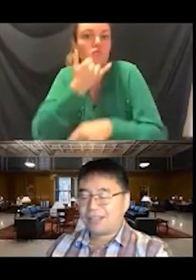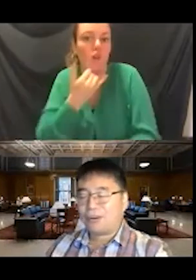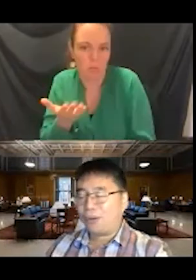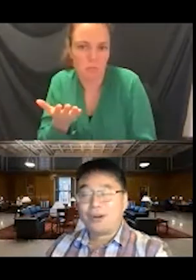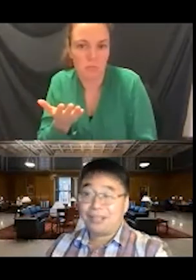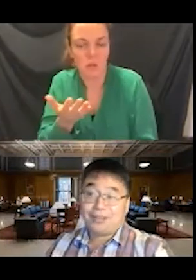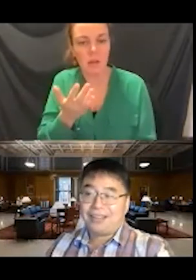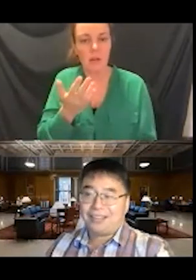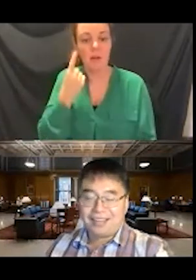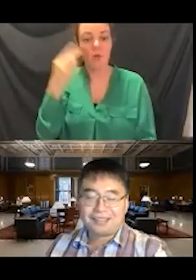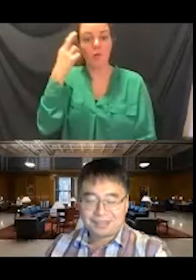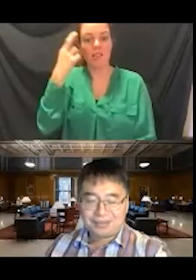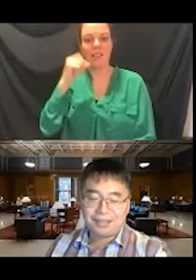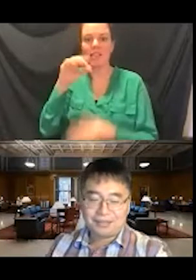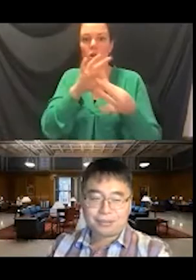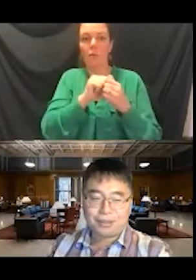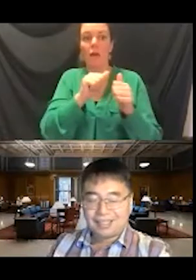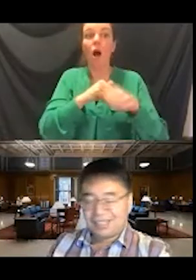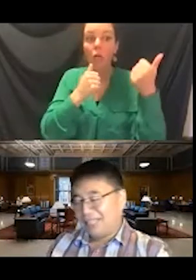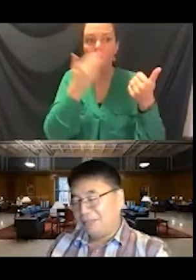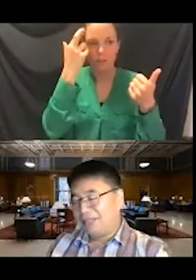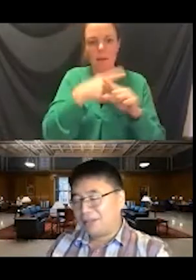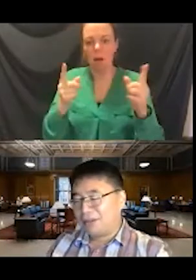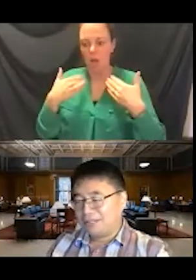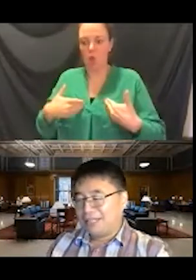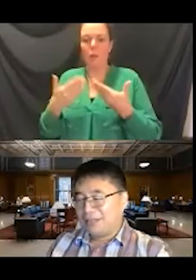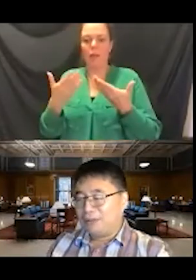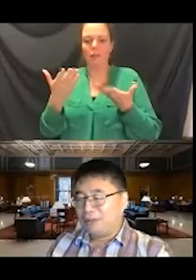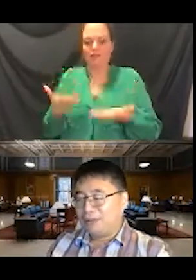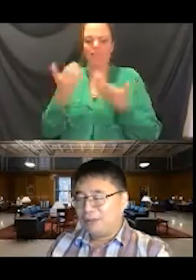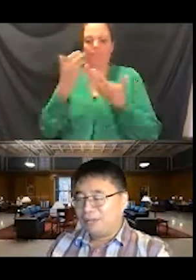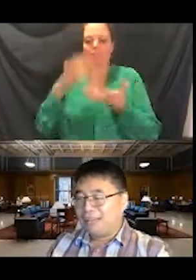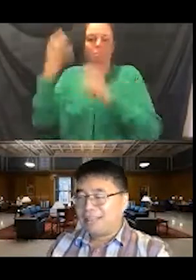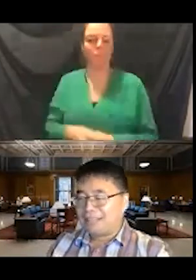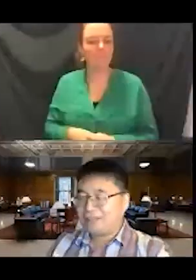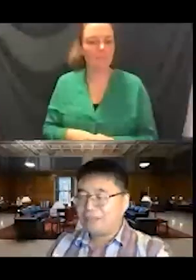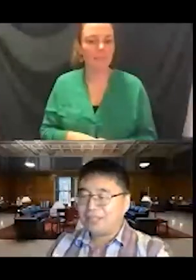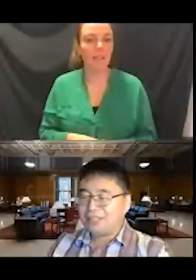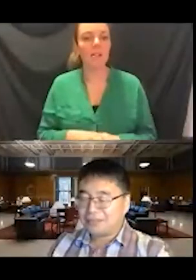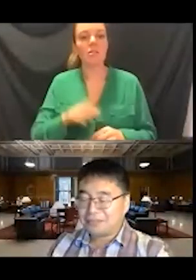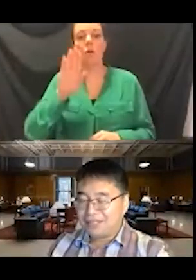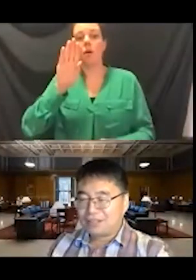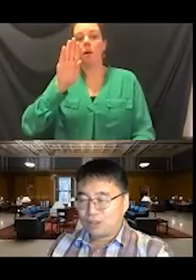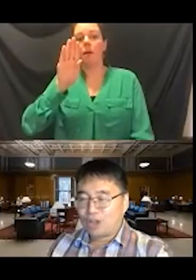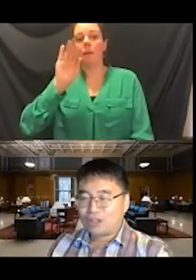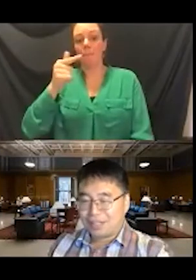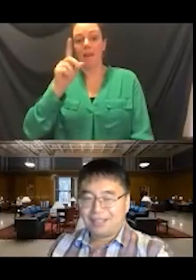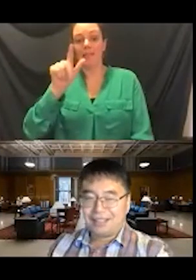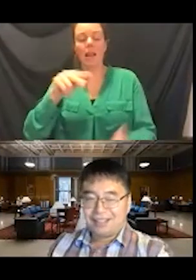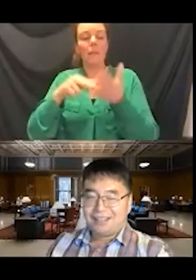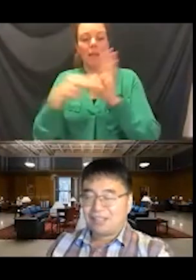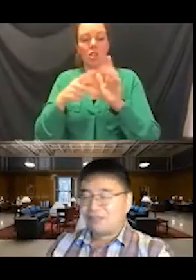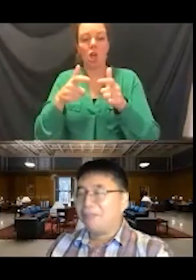not correlated with anything else, right? So that's what it means. So, what is a big data set? To me, it just means it's a large